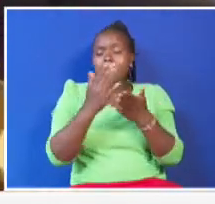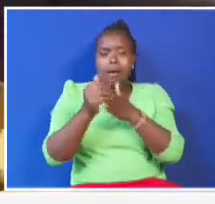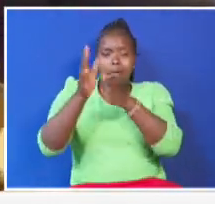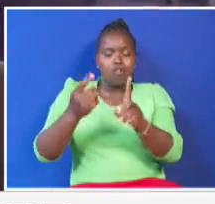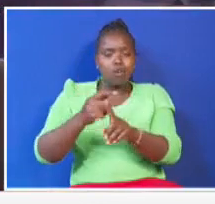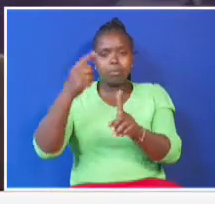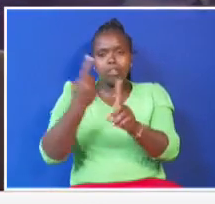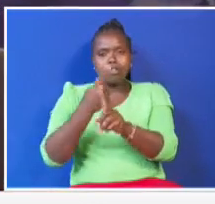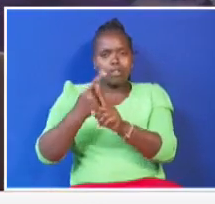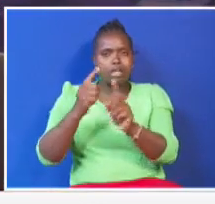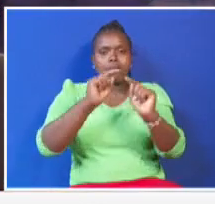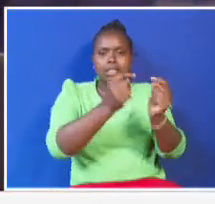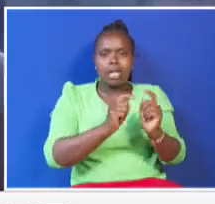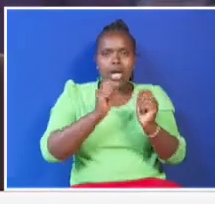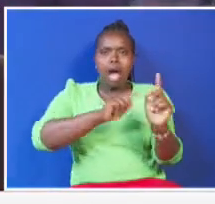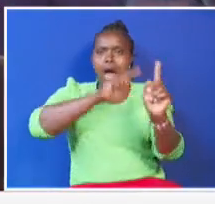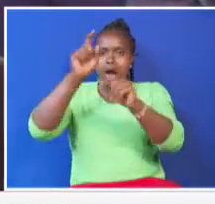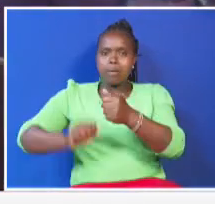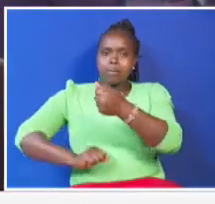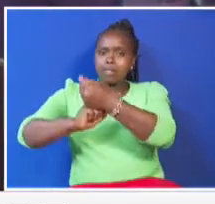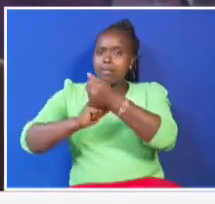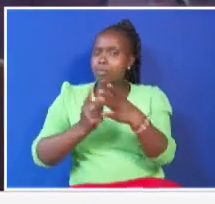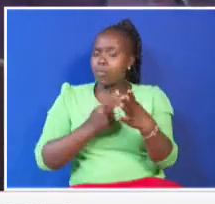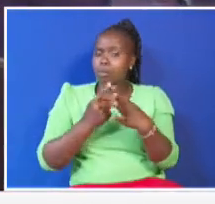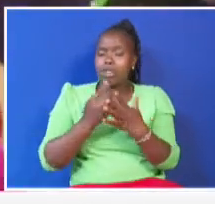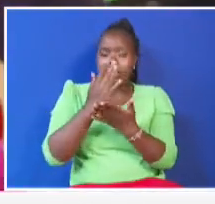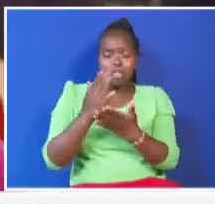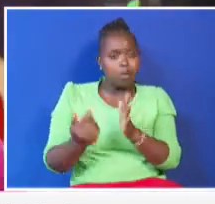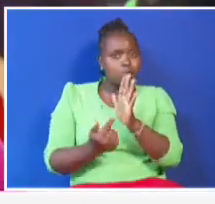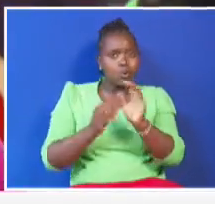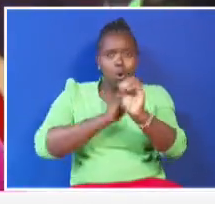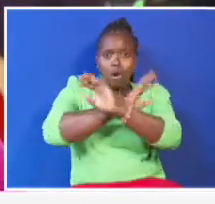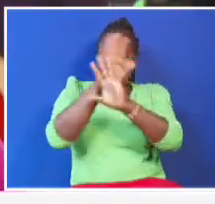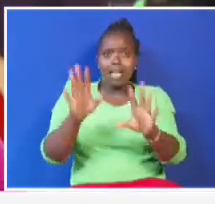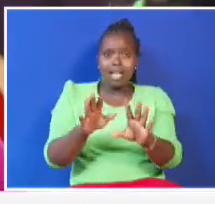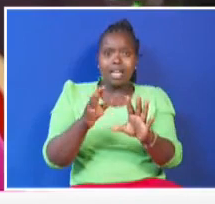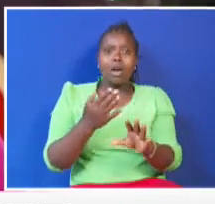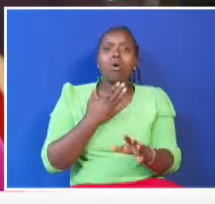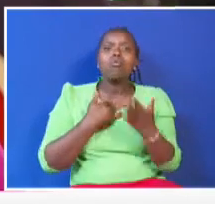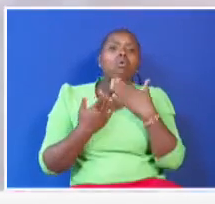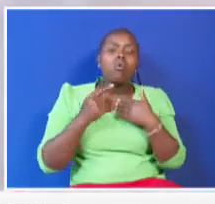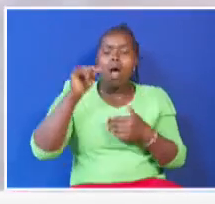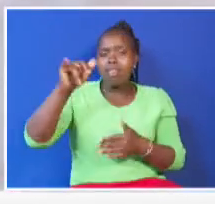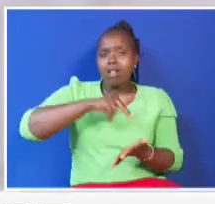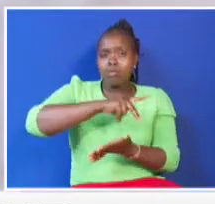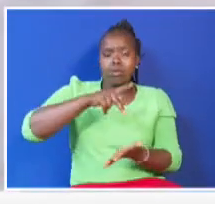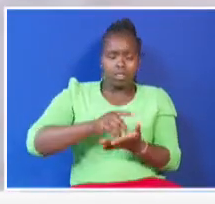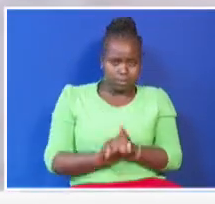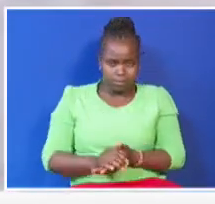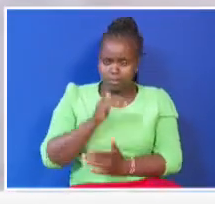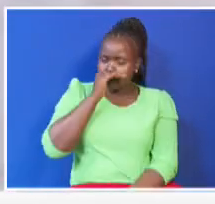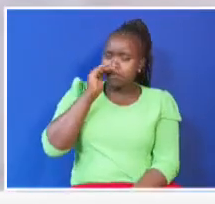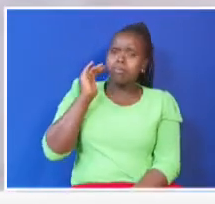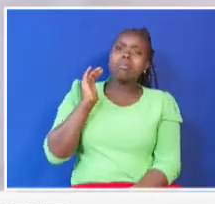jamii mbalimbali wakiunga mkono hoja hiyo, huku baadhi wakionyesha wazi kukimezea mate kiti hicho cha urais. Musalia